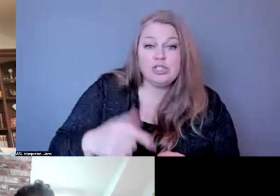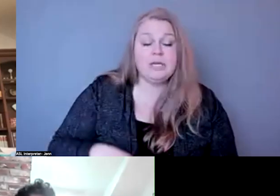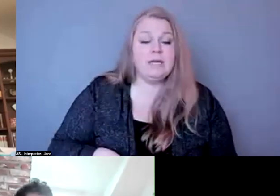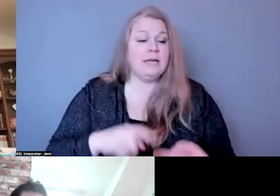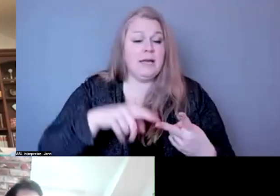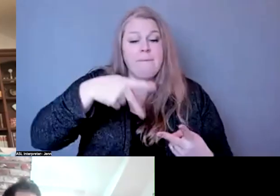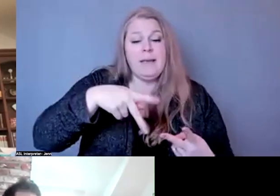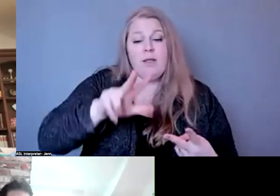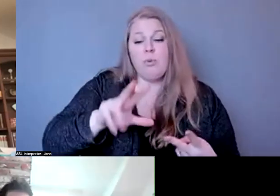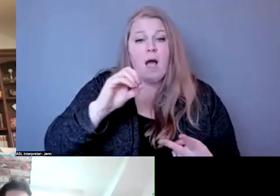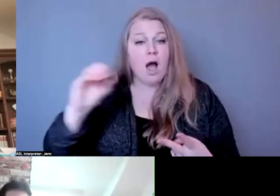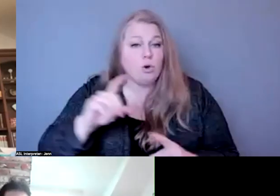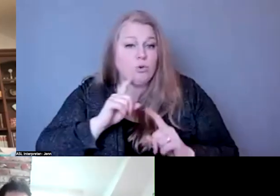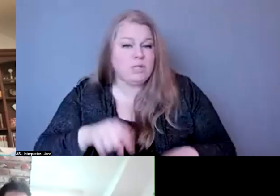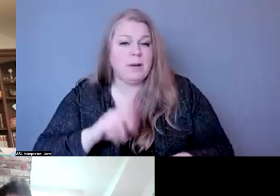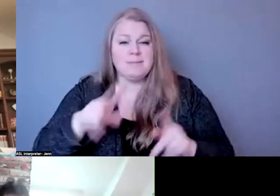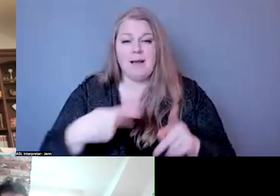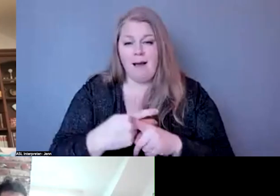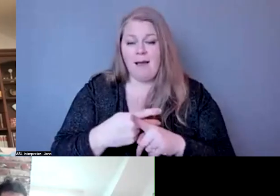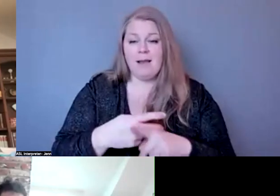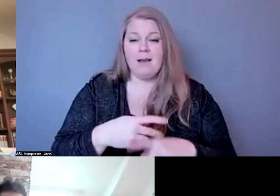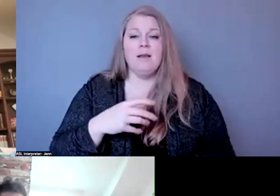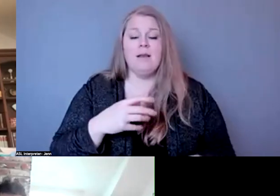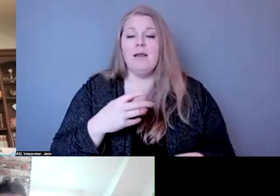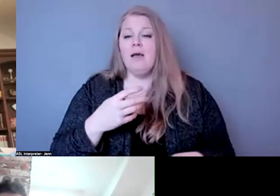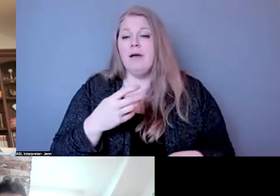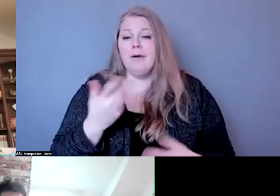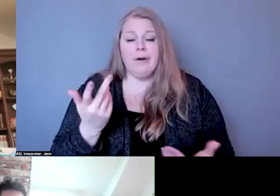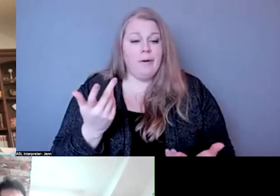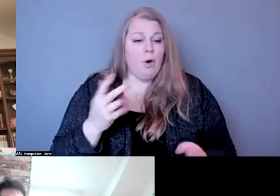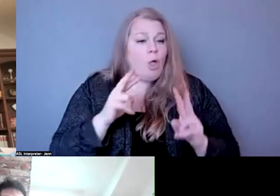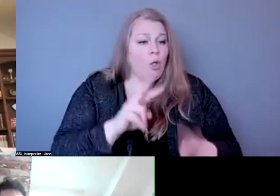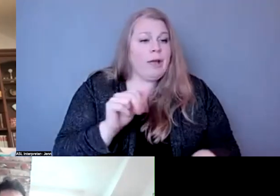P300 response type stuff, whether that is looking at